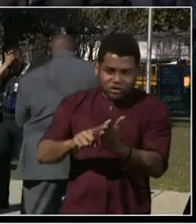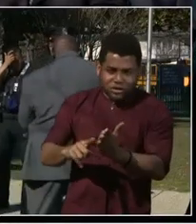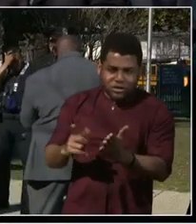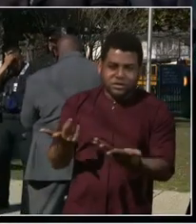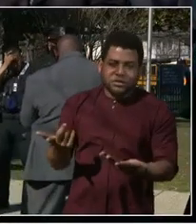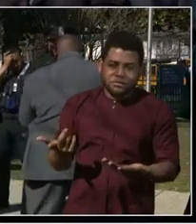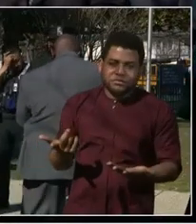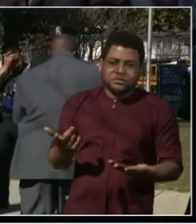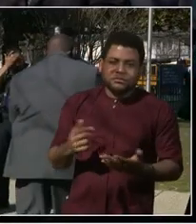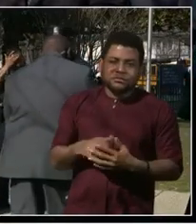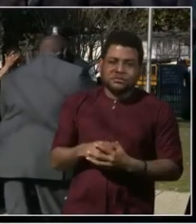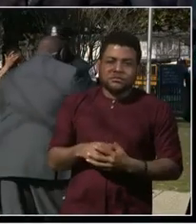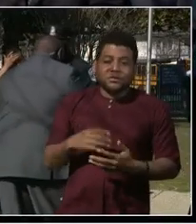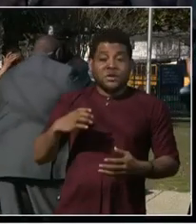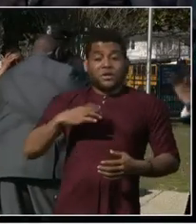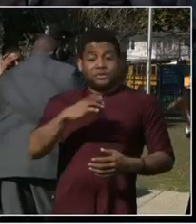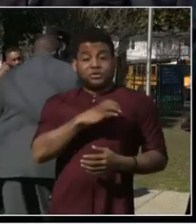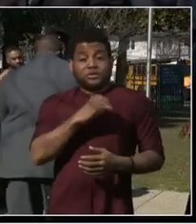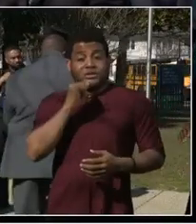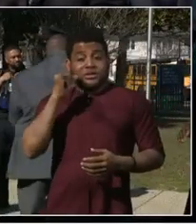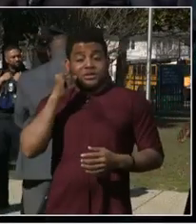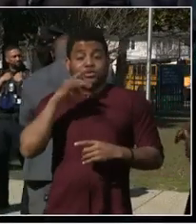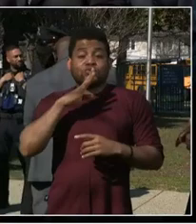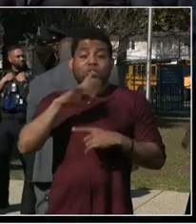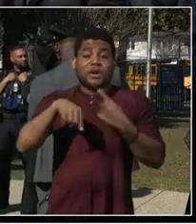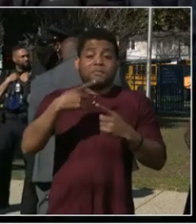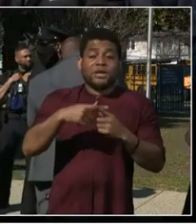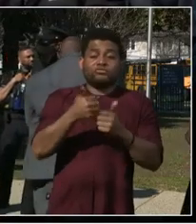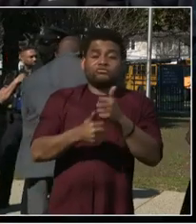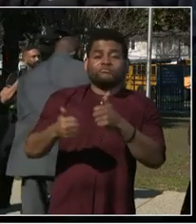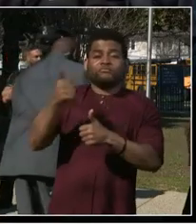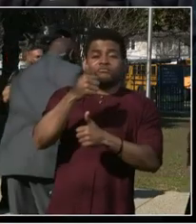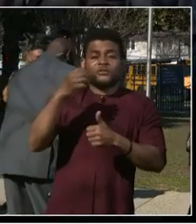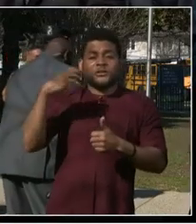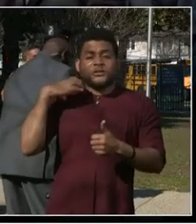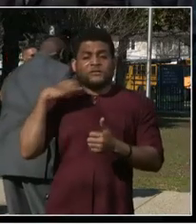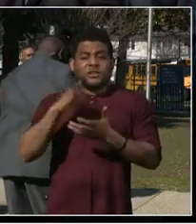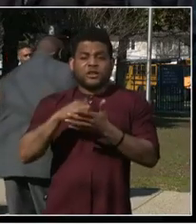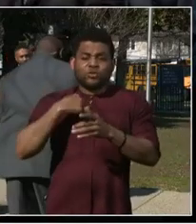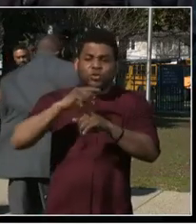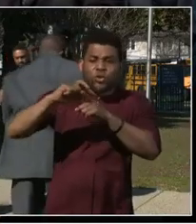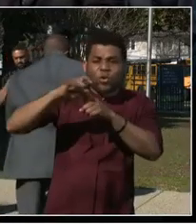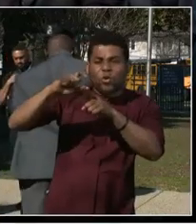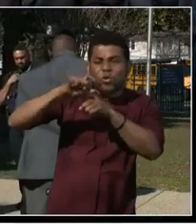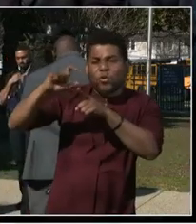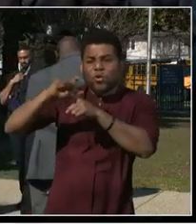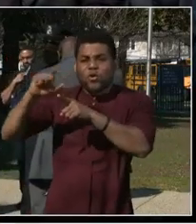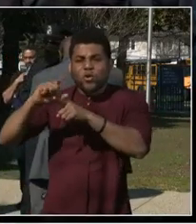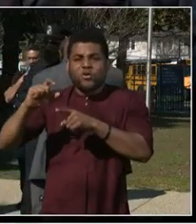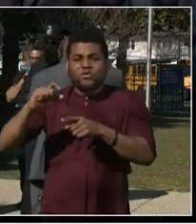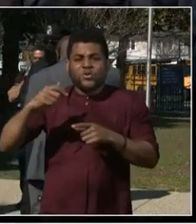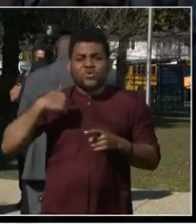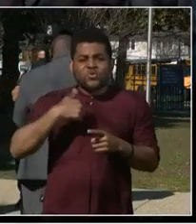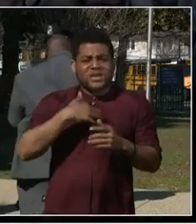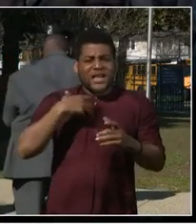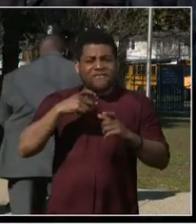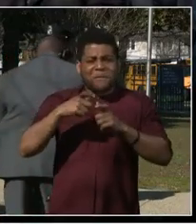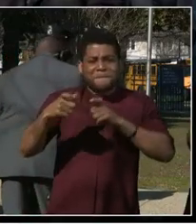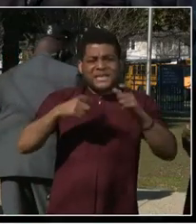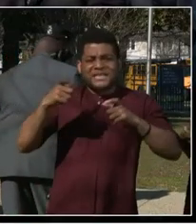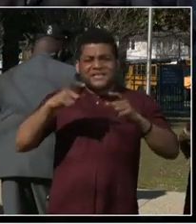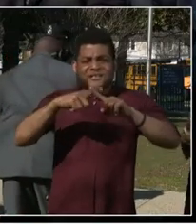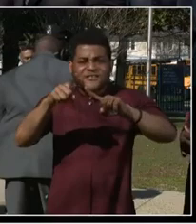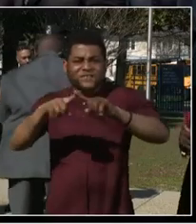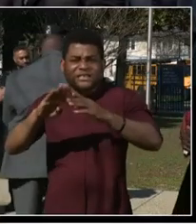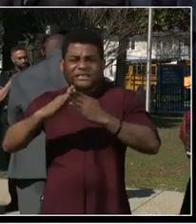of the major city chiefs call that we had yesterday with all the major city police departments around the country, as well as